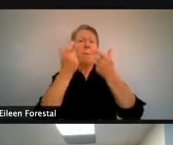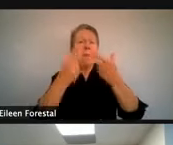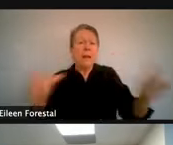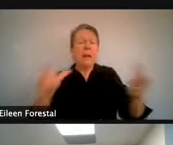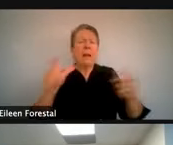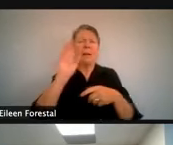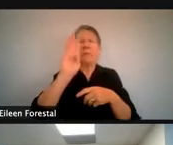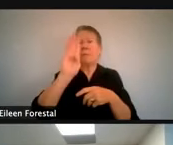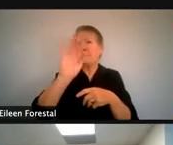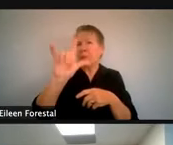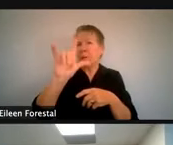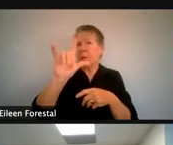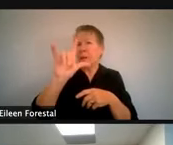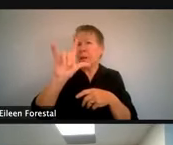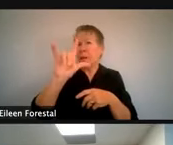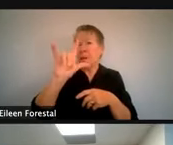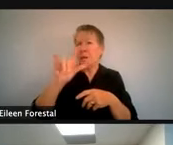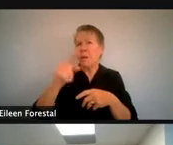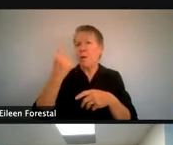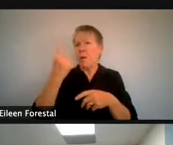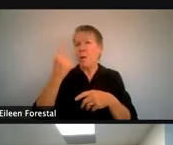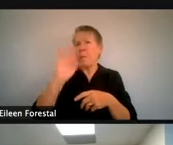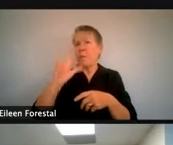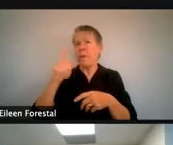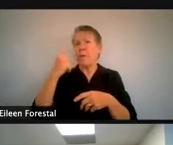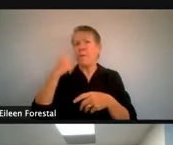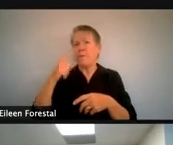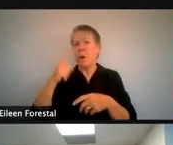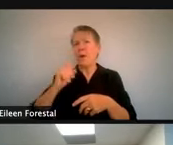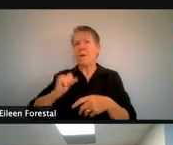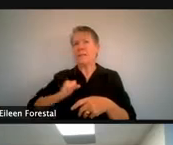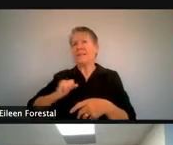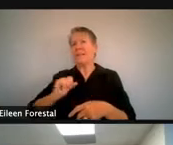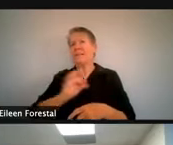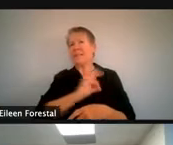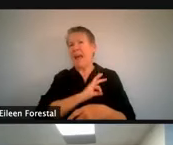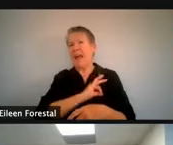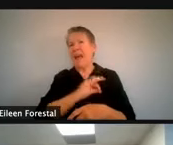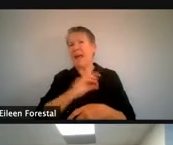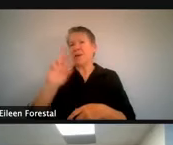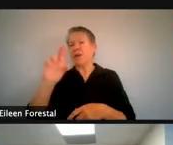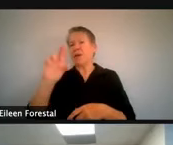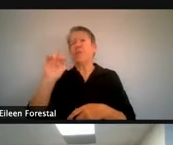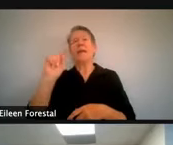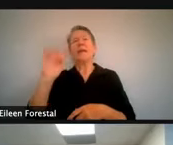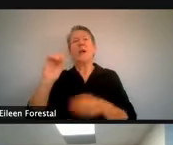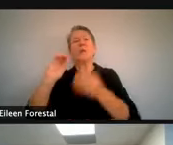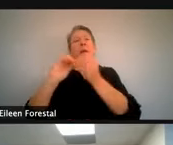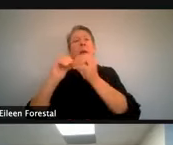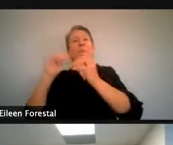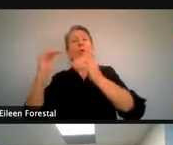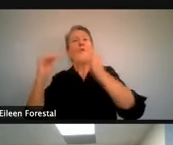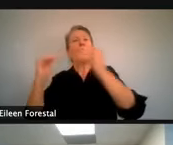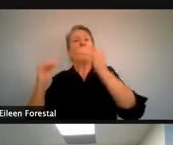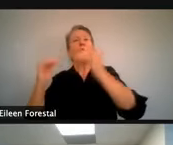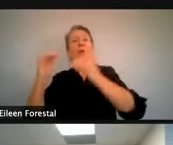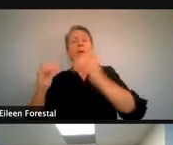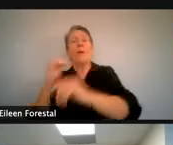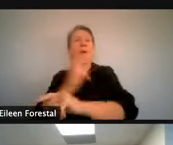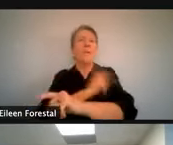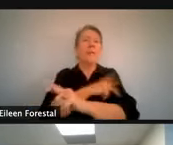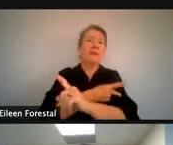staffing ratios in long-term care, and the other addressed the very point you're talking about in terms of the